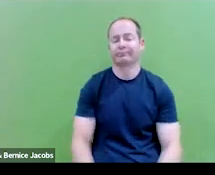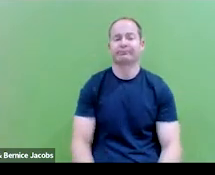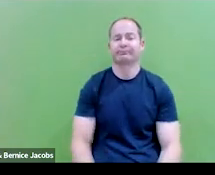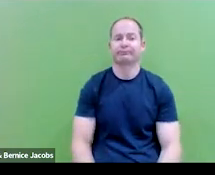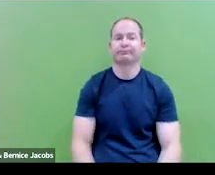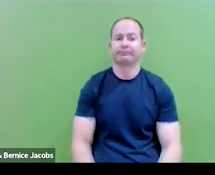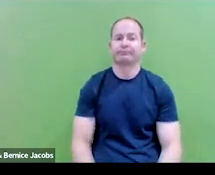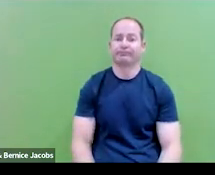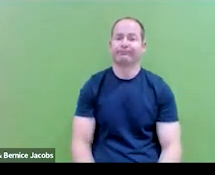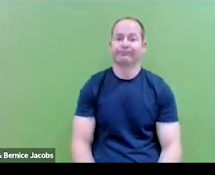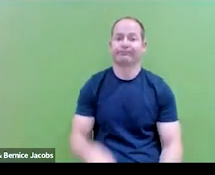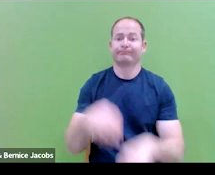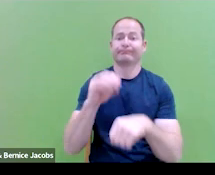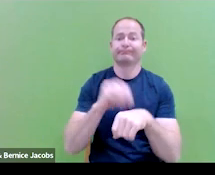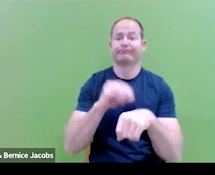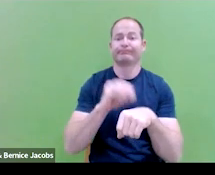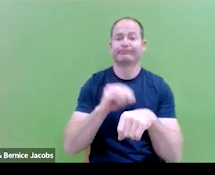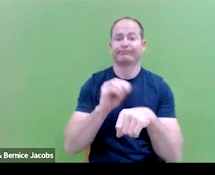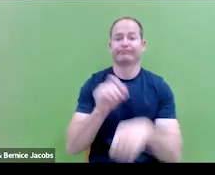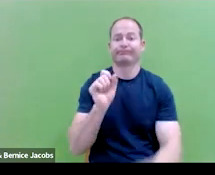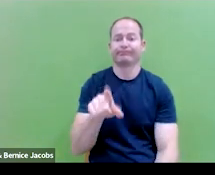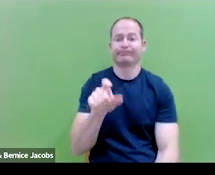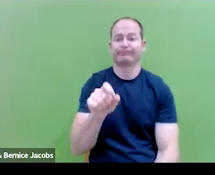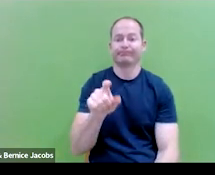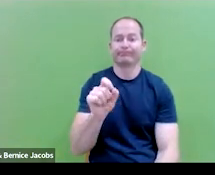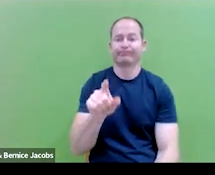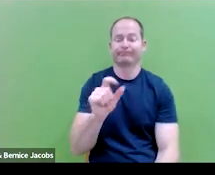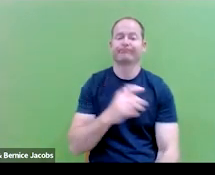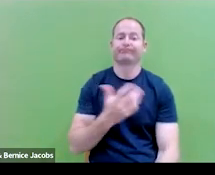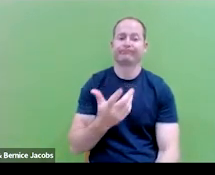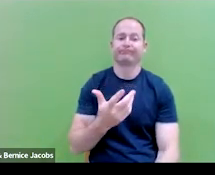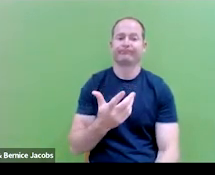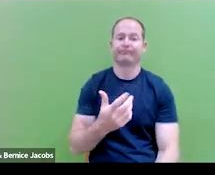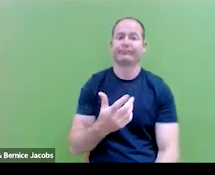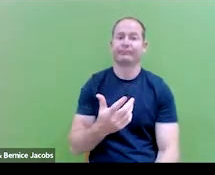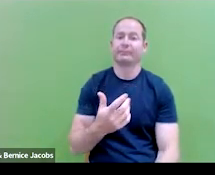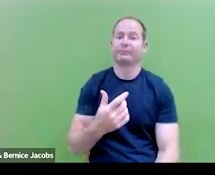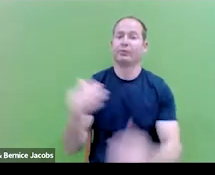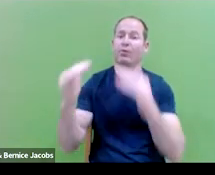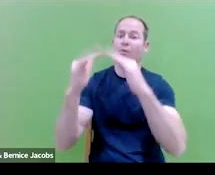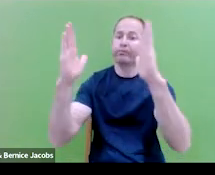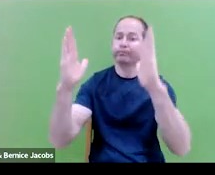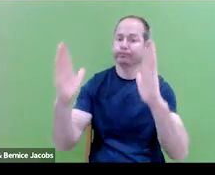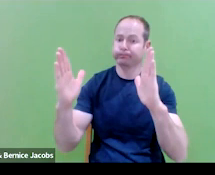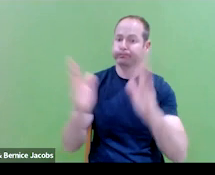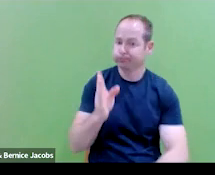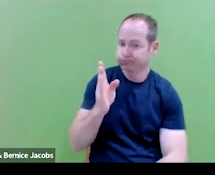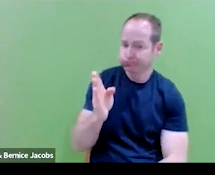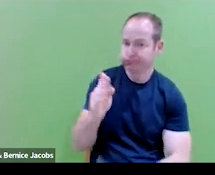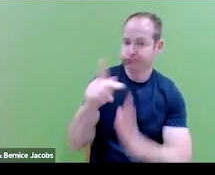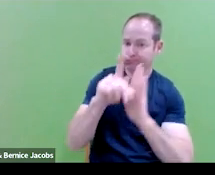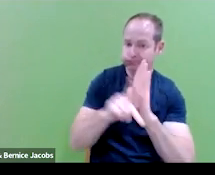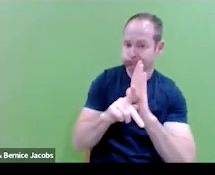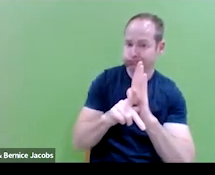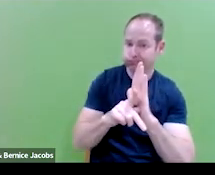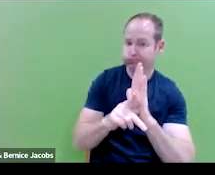therein lies a bit of a problem. I can't tell you how often I've been into existing buildings. There is a policy that, once